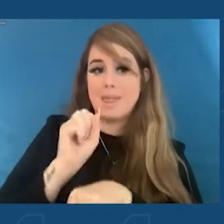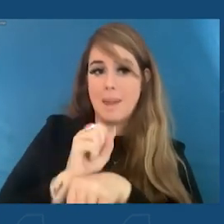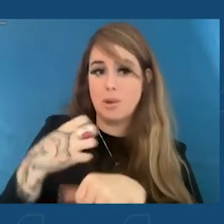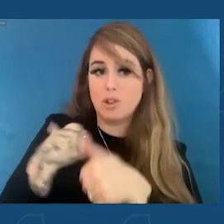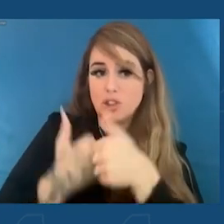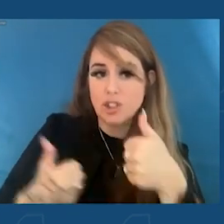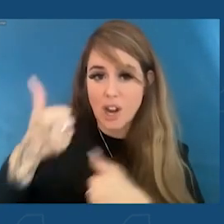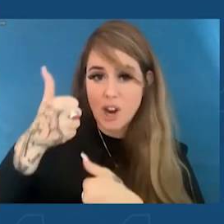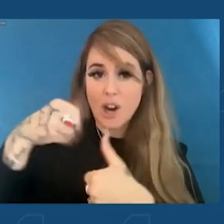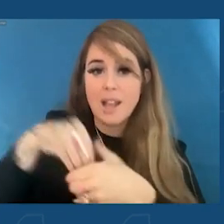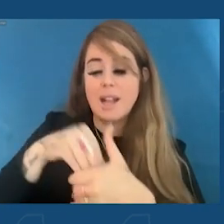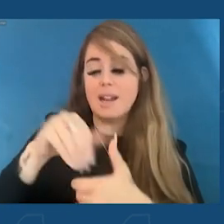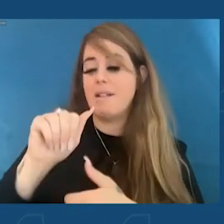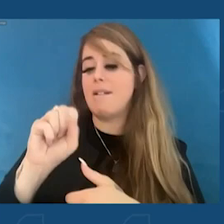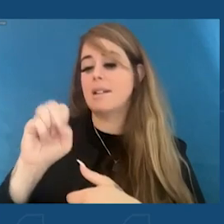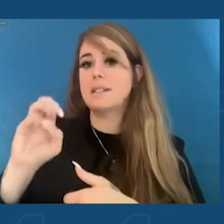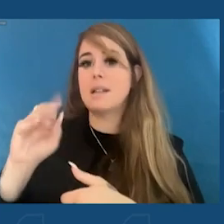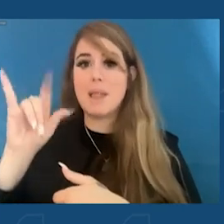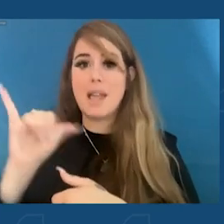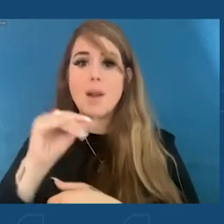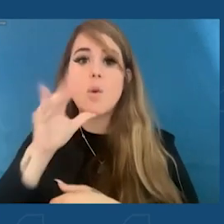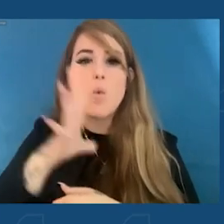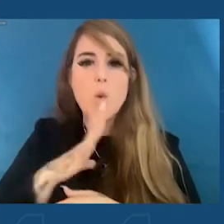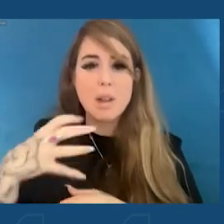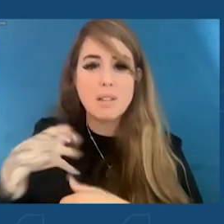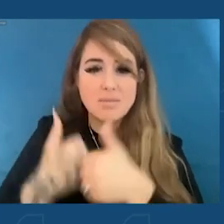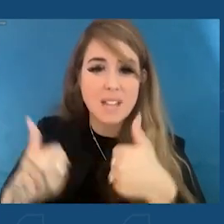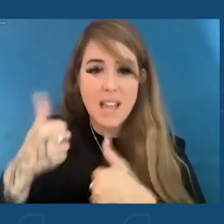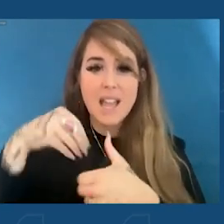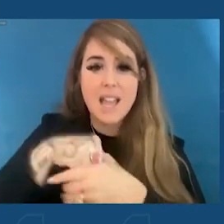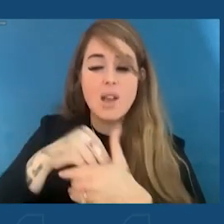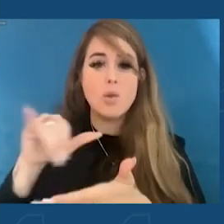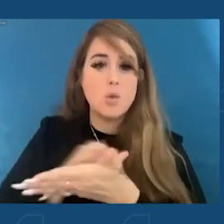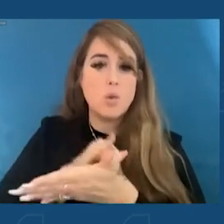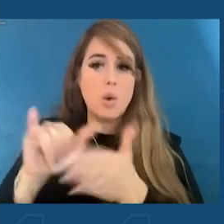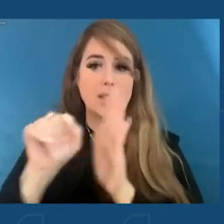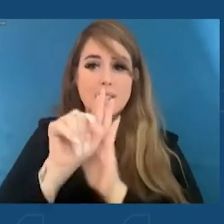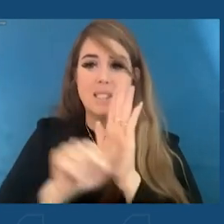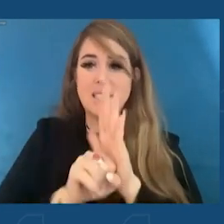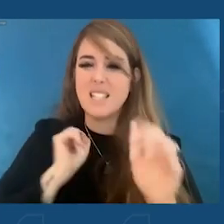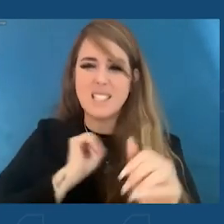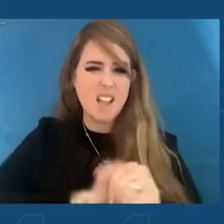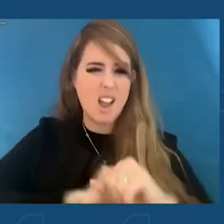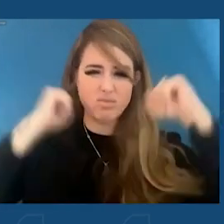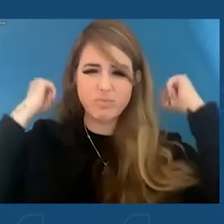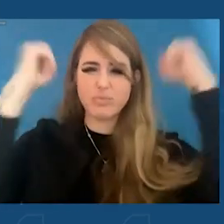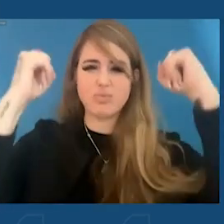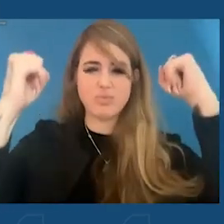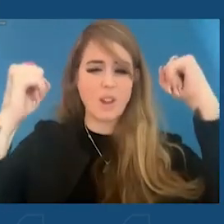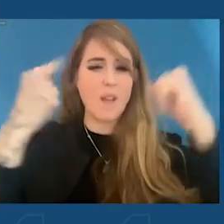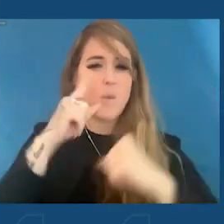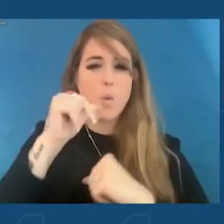Assembly, and a woman labor chair in the New York State Senate. So let's give it up for the women.